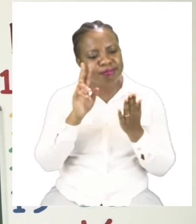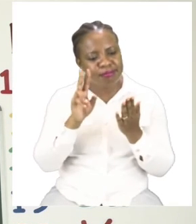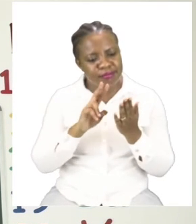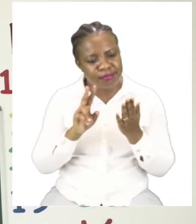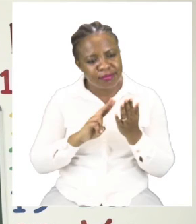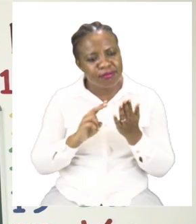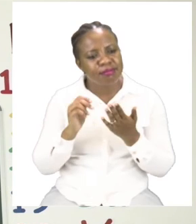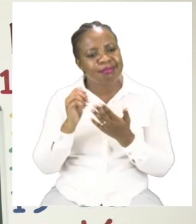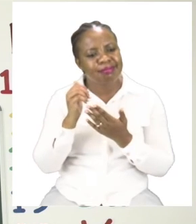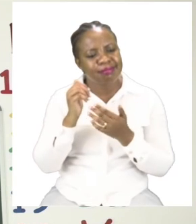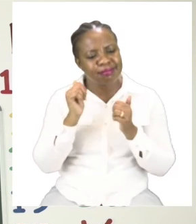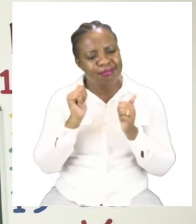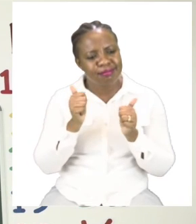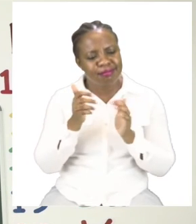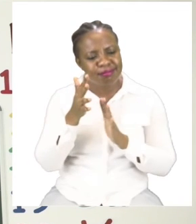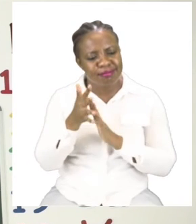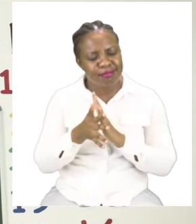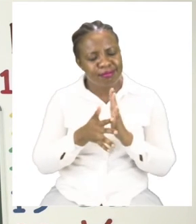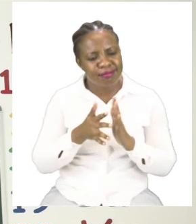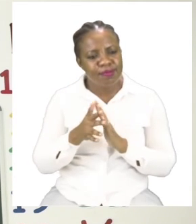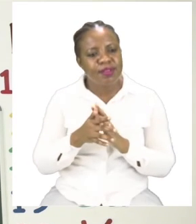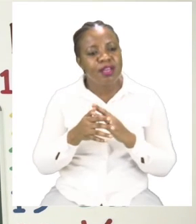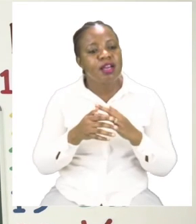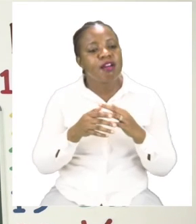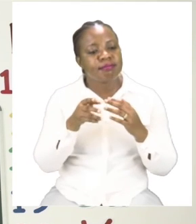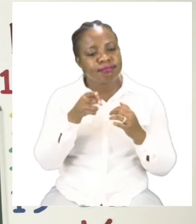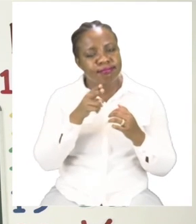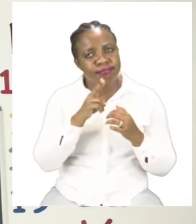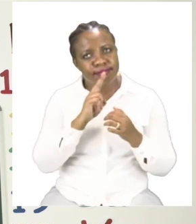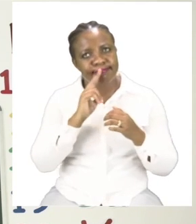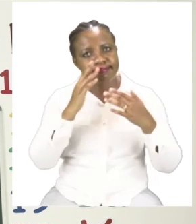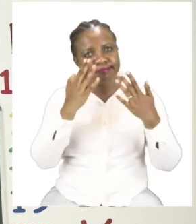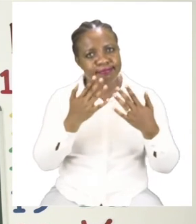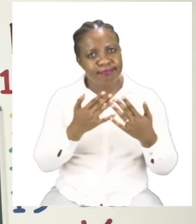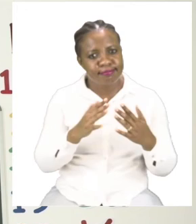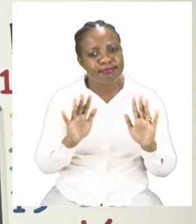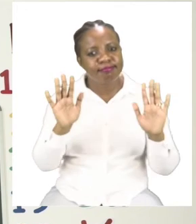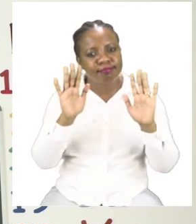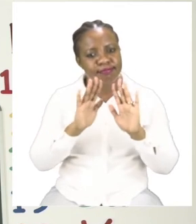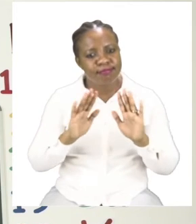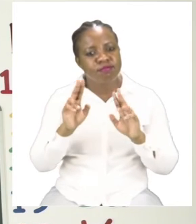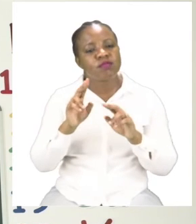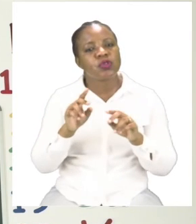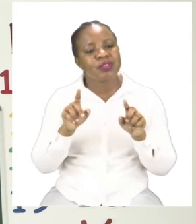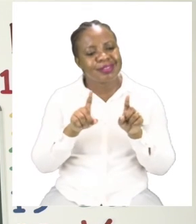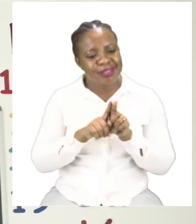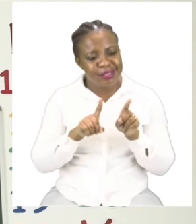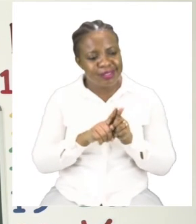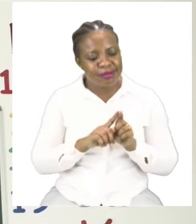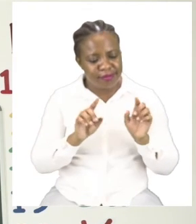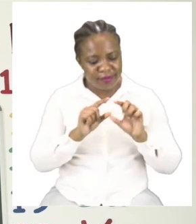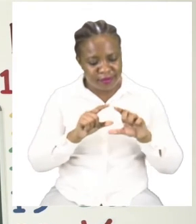Then after that, color the answer according to the key. I'm going to leave you with